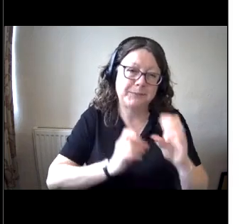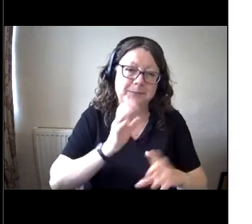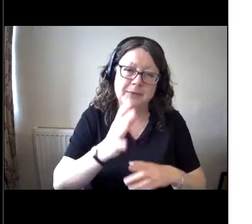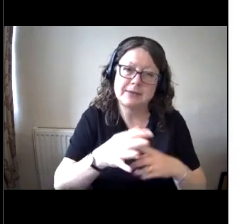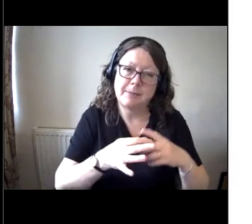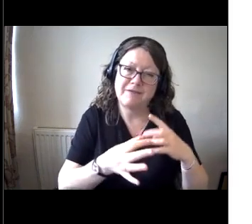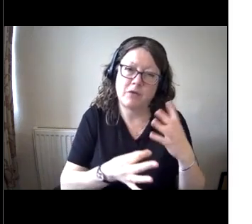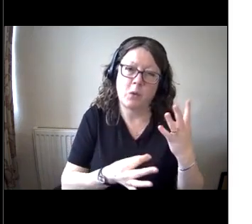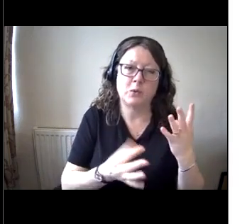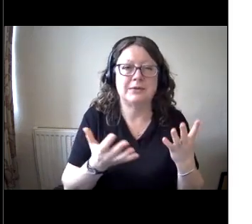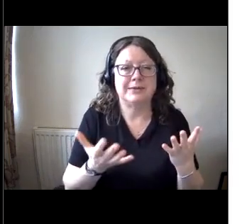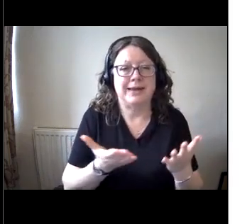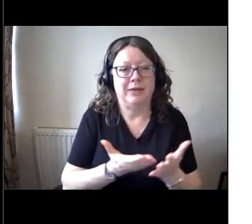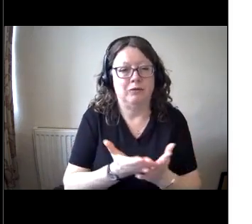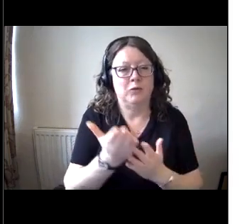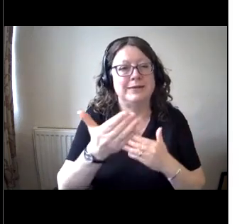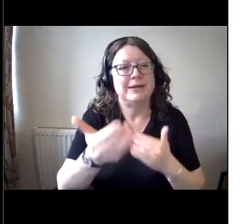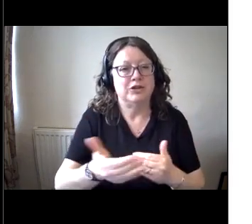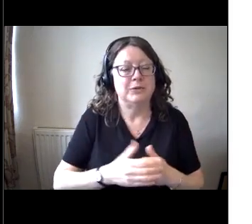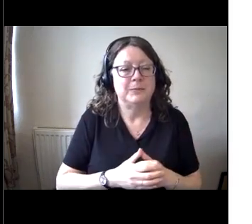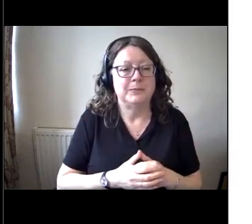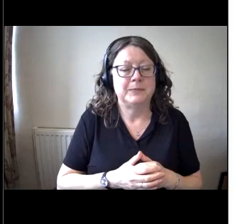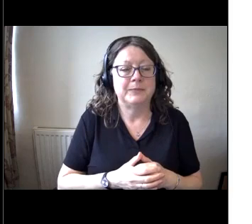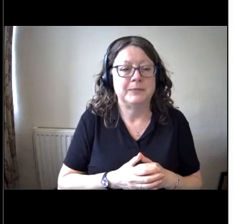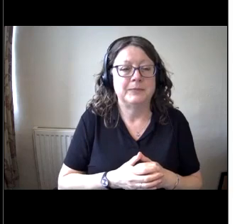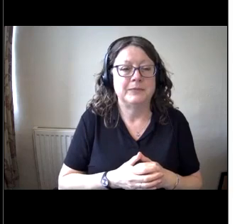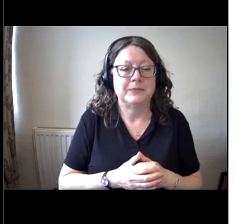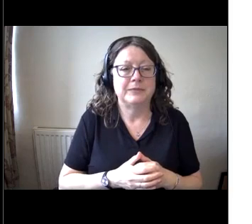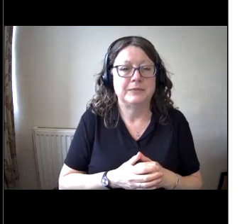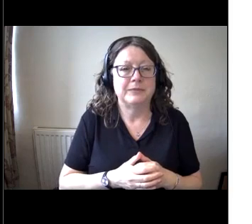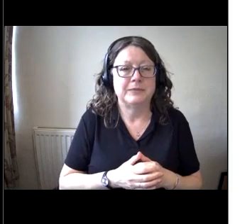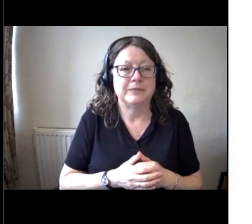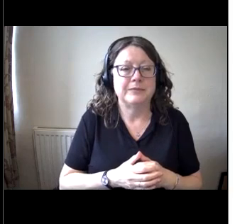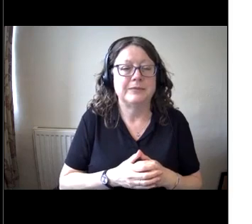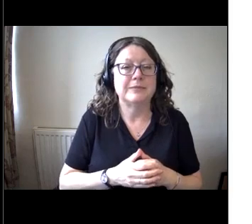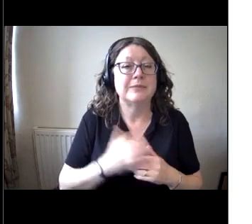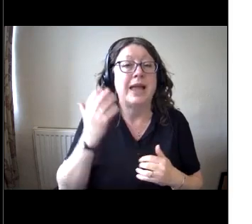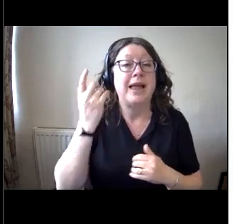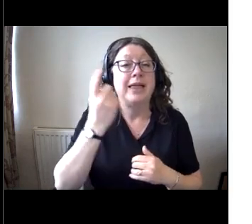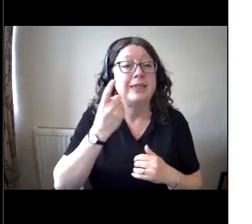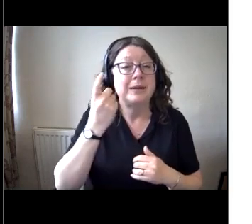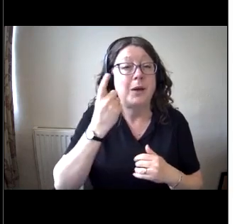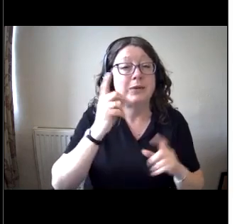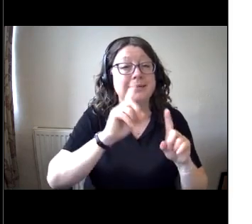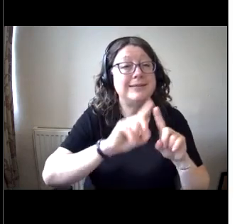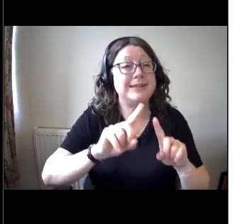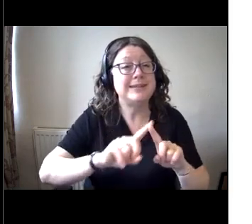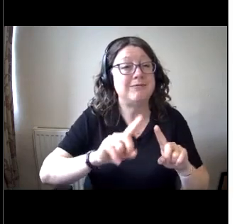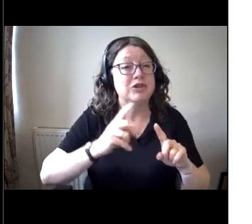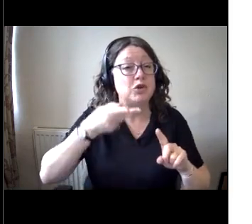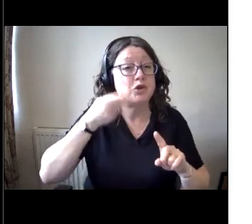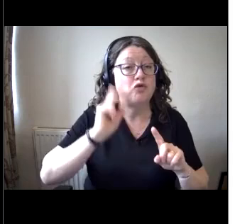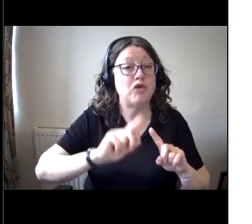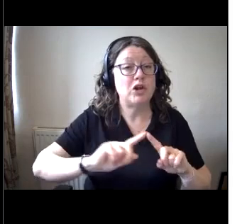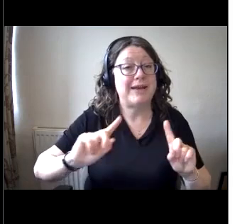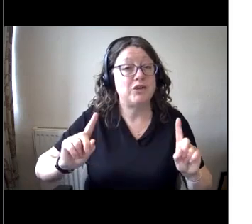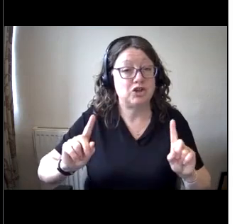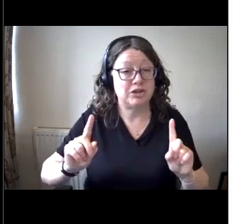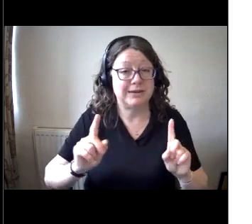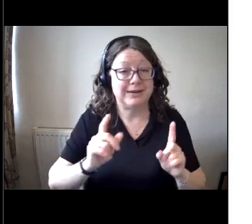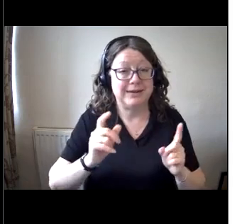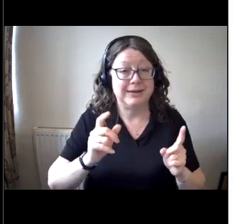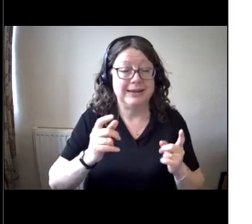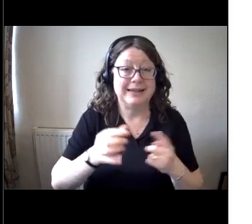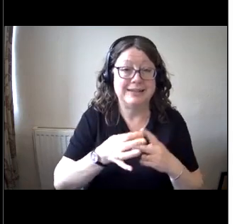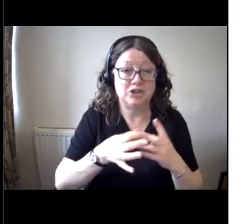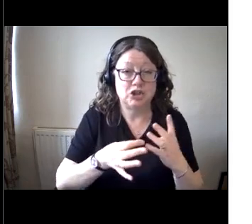session today. Thinking about the types of neurodivergent conditions there are, so dyslexia,